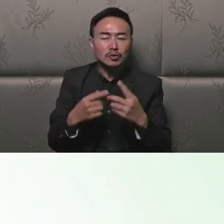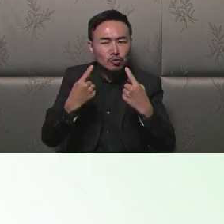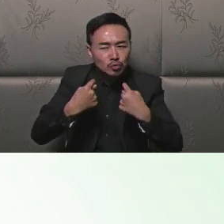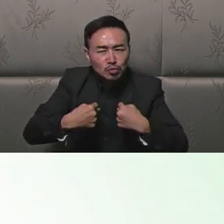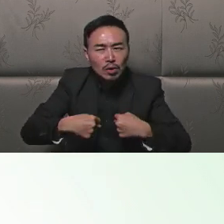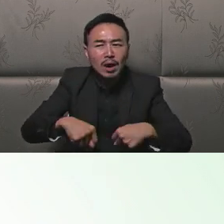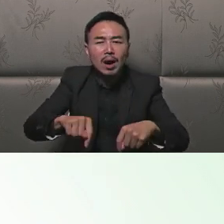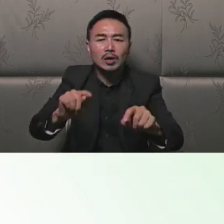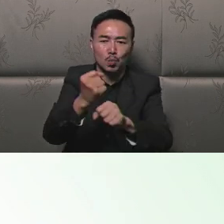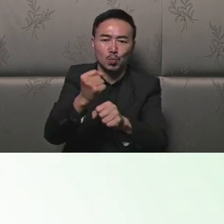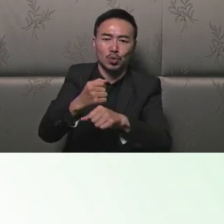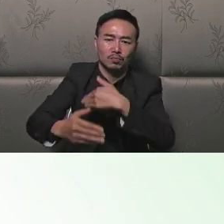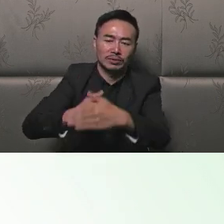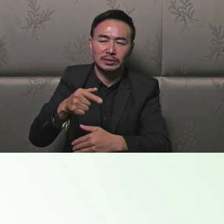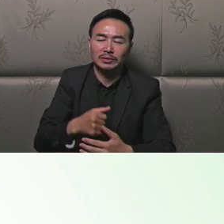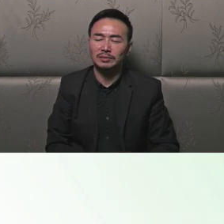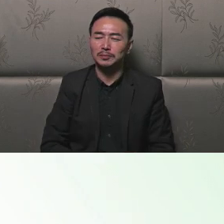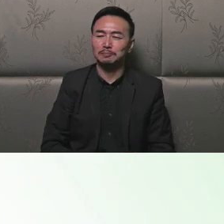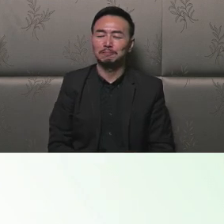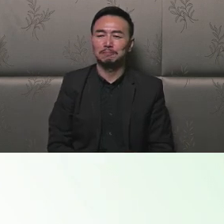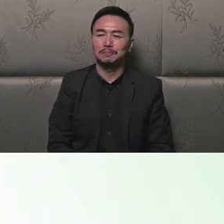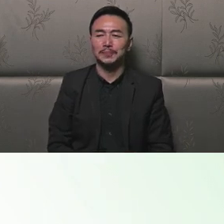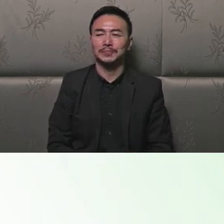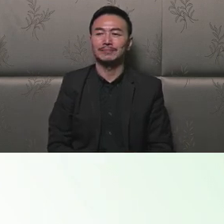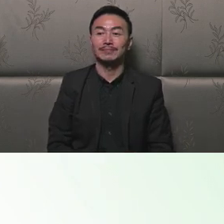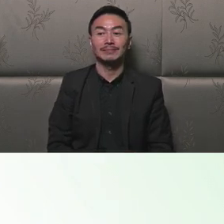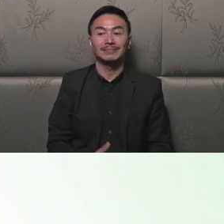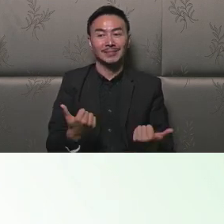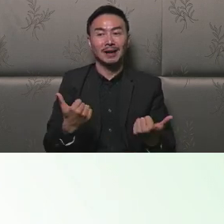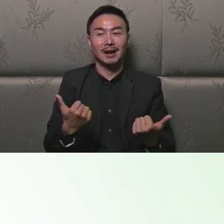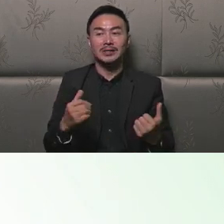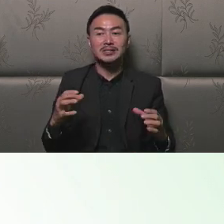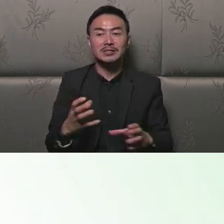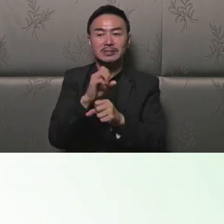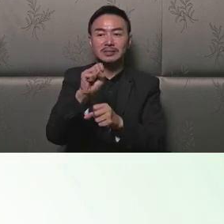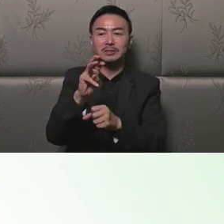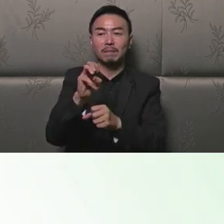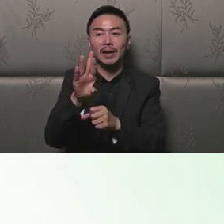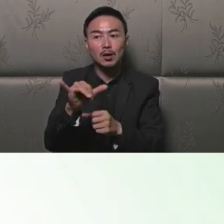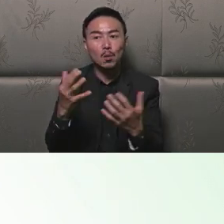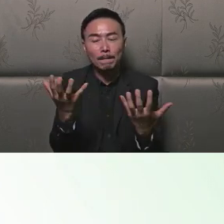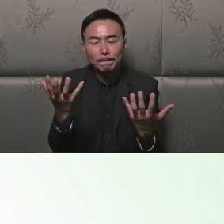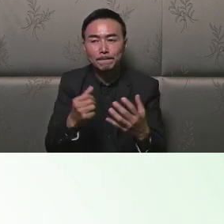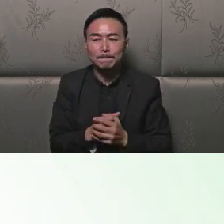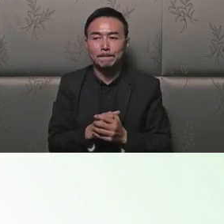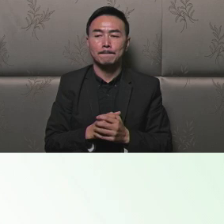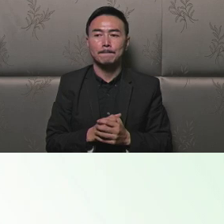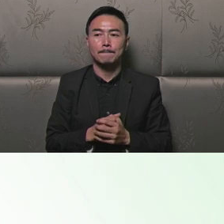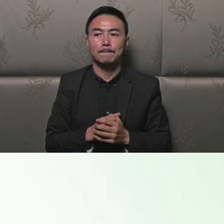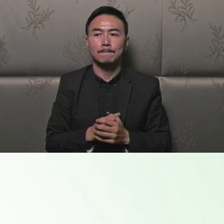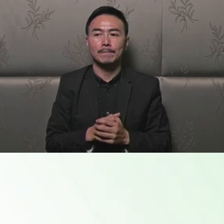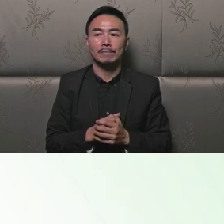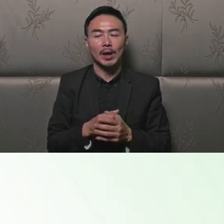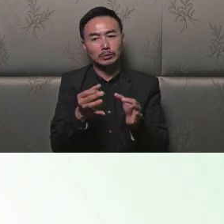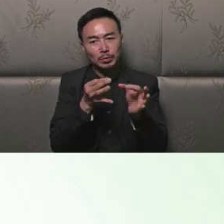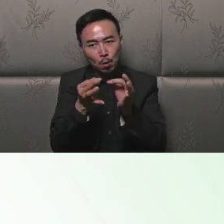In ending, allow me just to quickly do a quick call for action that kind of summarizes many